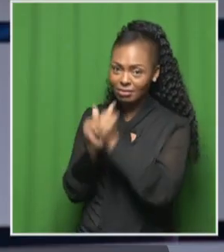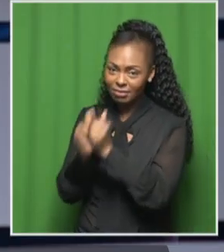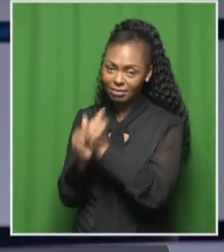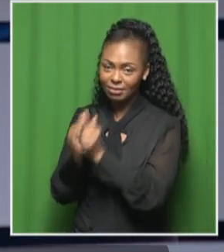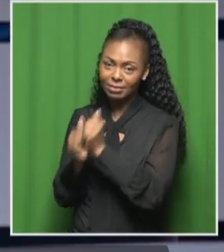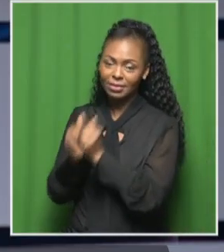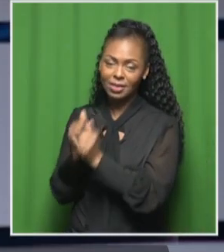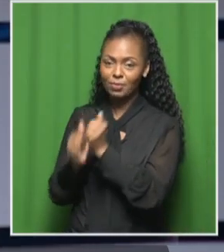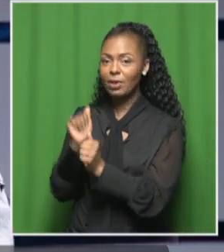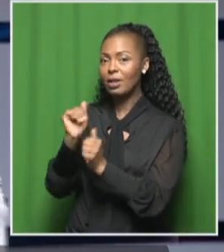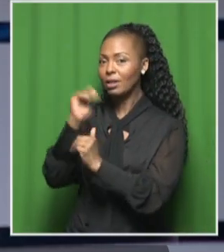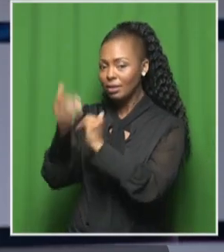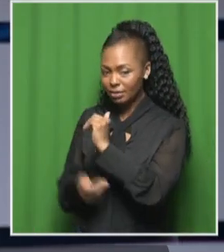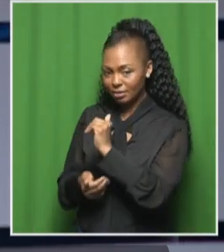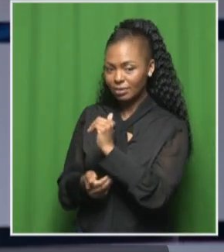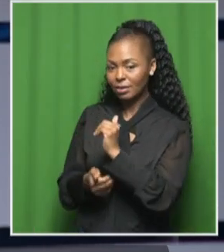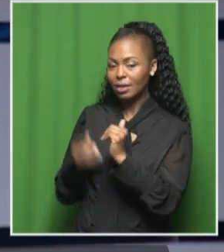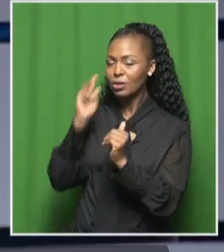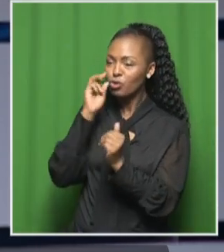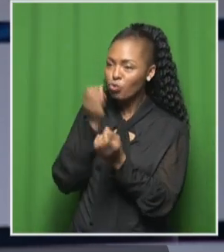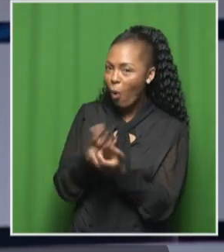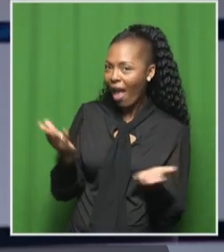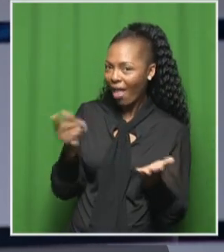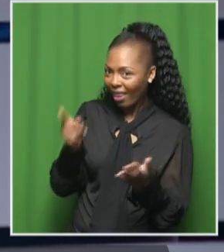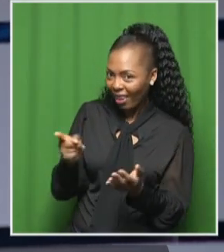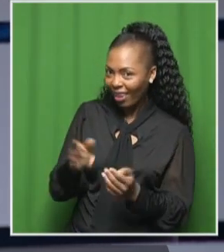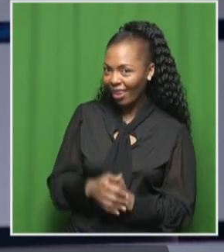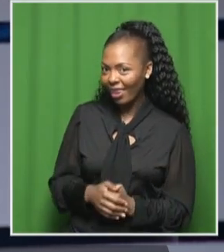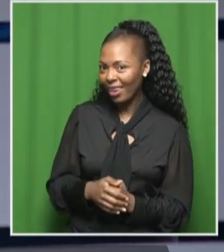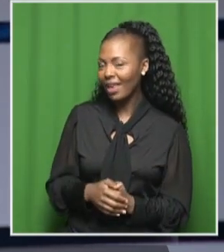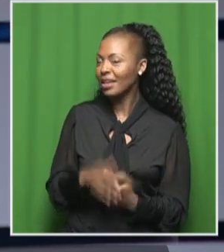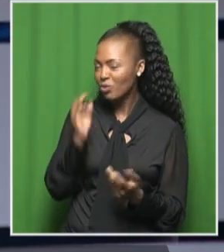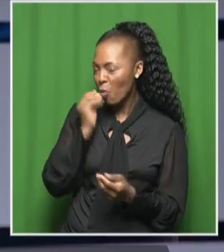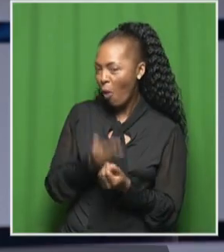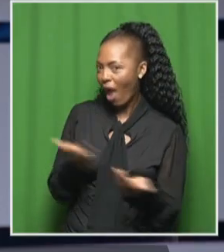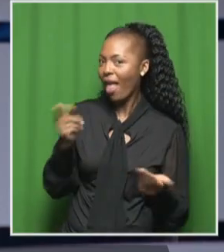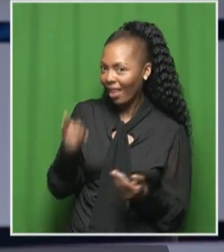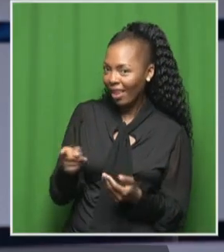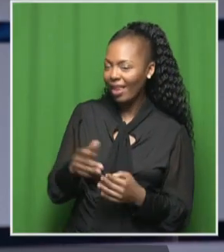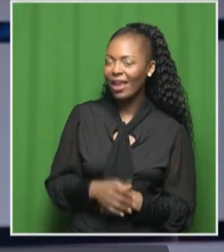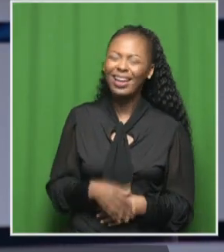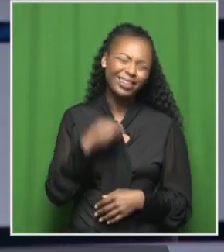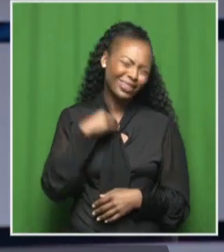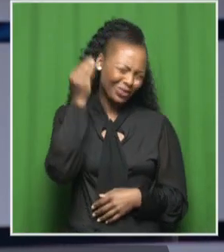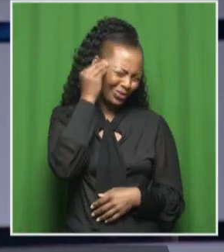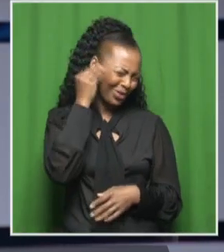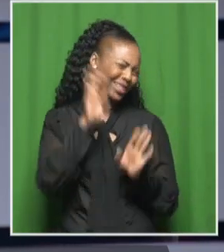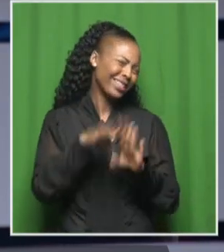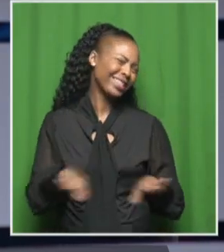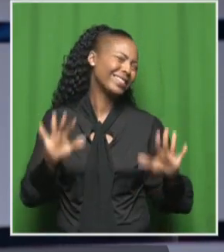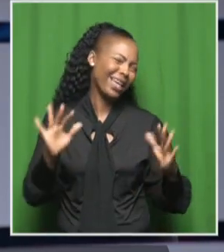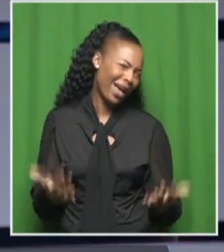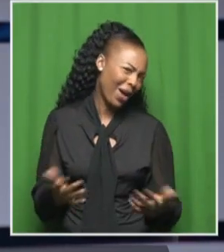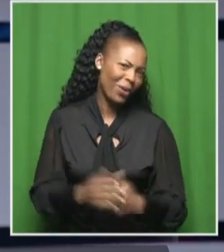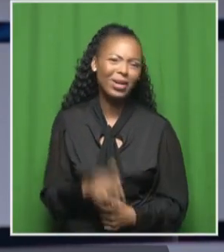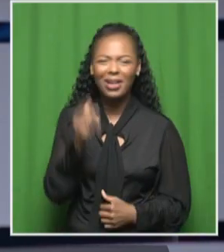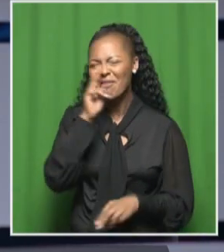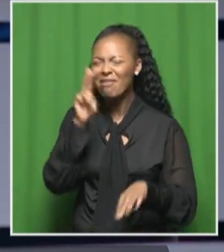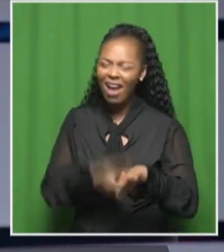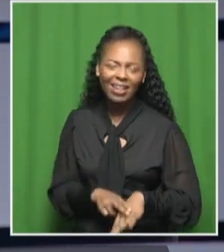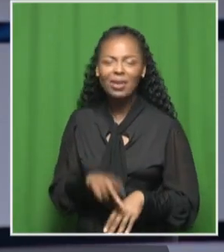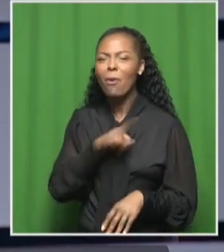know, or were you just a Are you whipping kidding boy? me? Spoiled. We used to have these, you know, kid siblings. You know how they go at it and fight all the time. It was so funny because